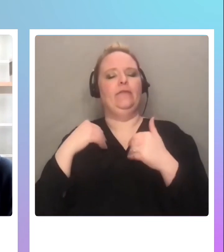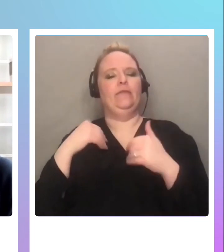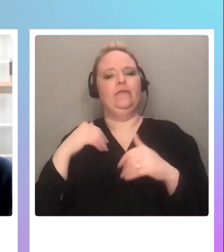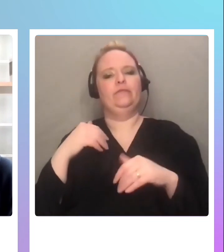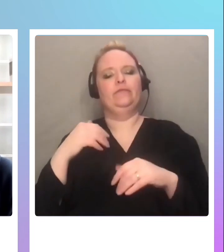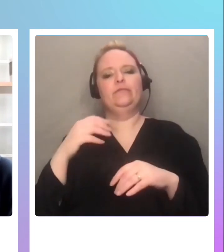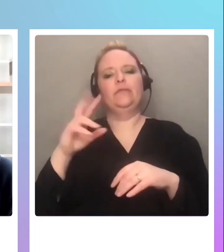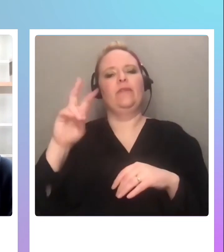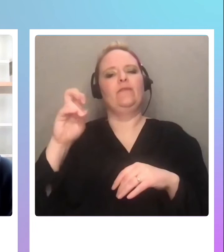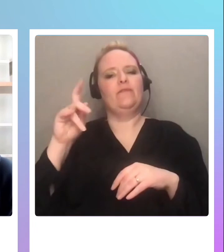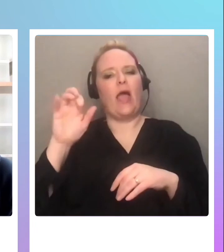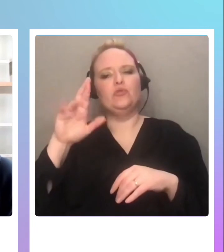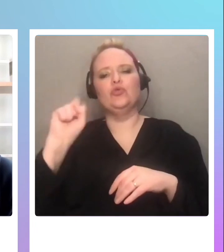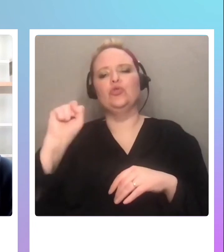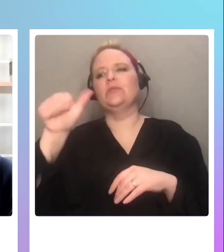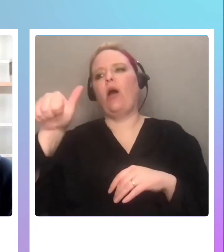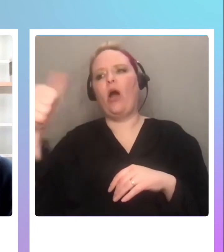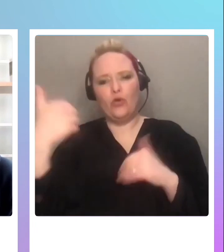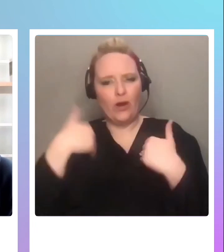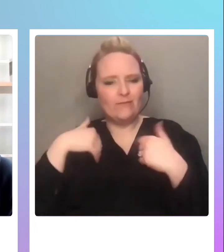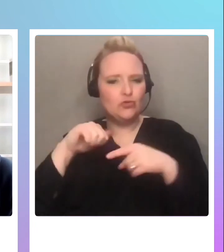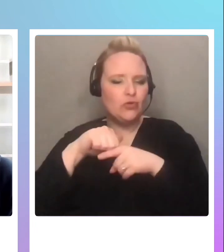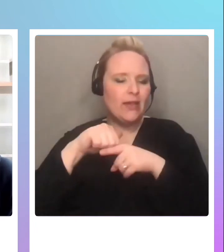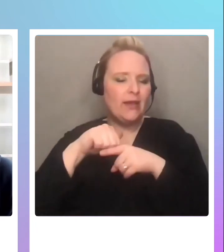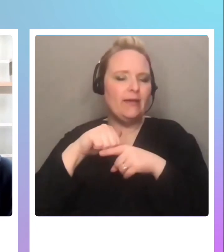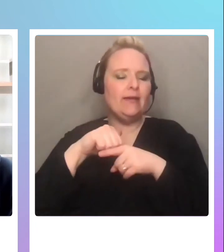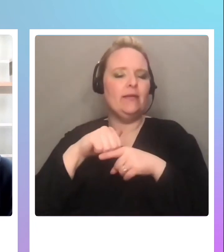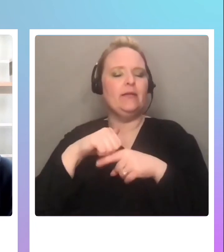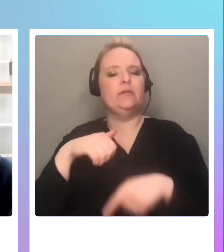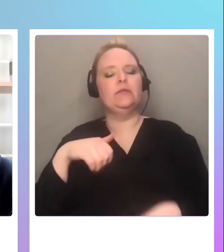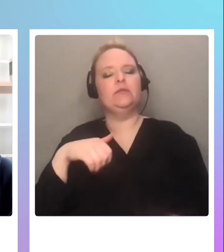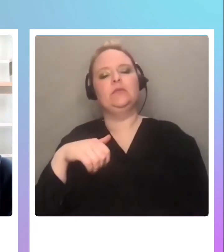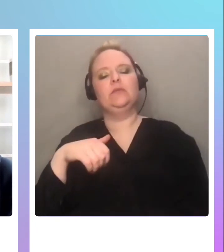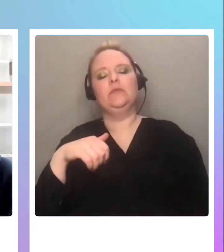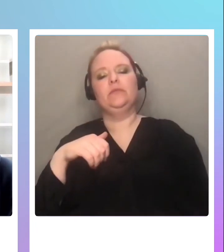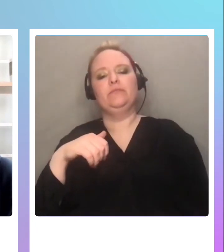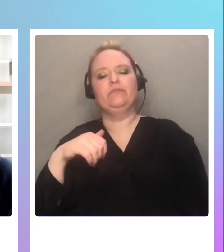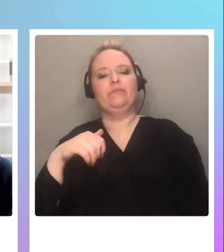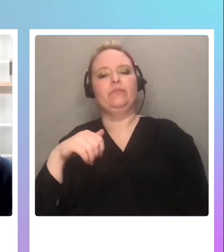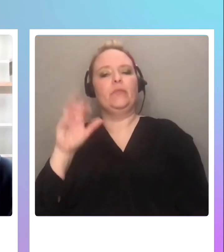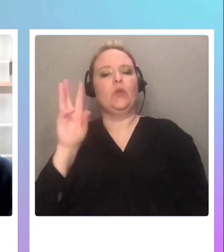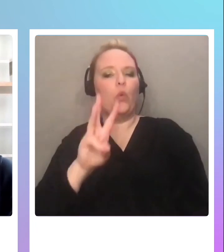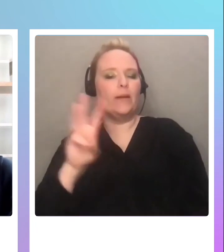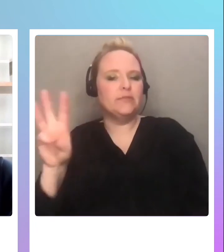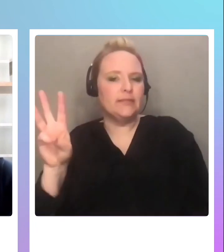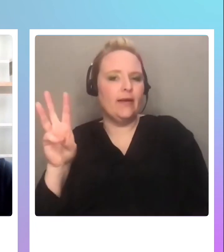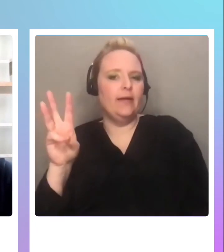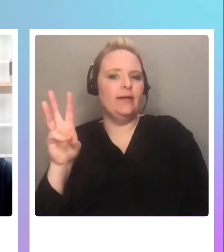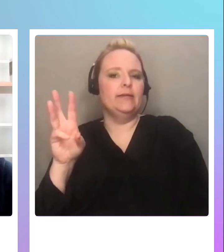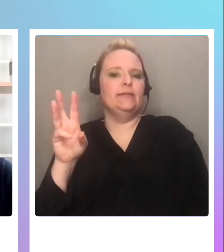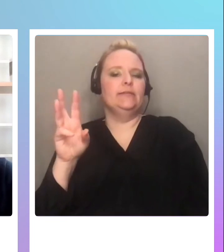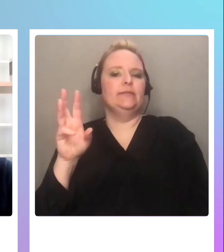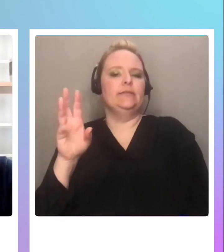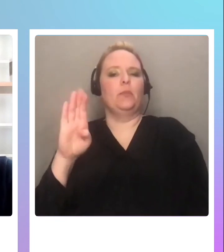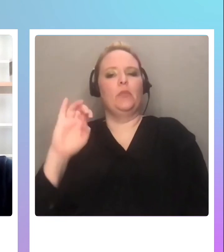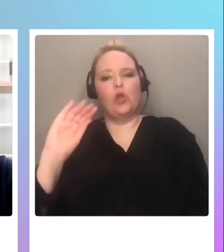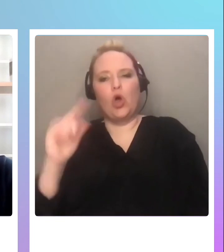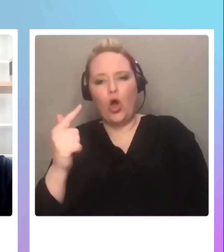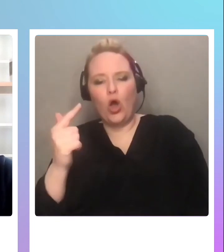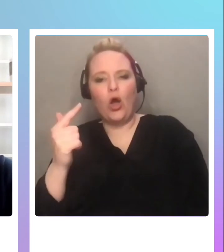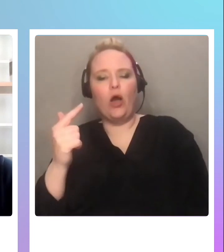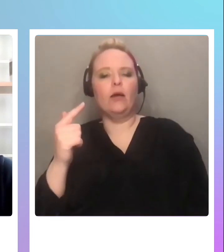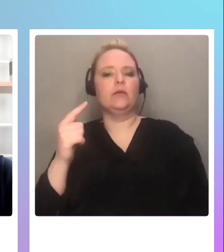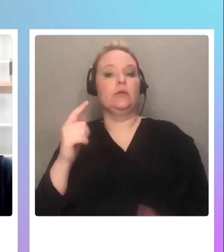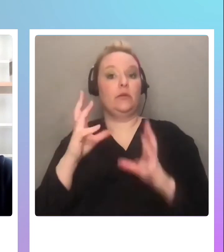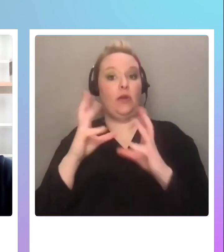external like vendors have trainings like that. A lot of websites, blogs, conferences